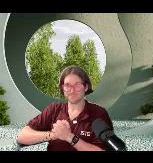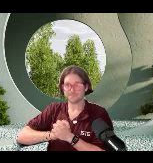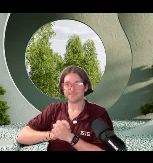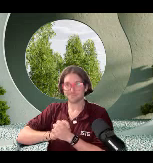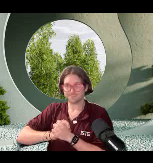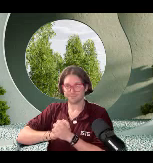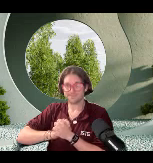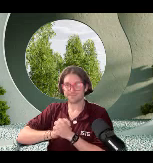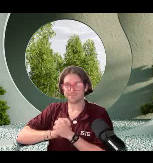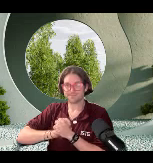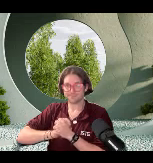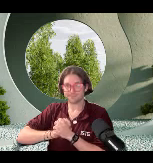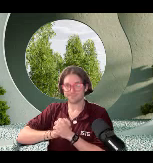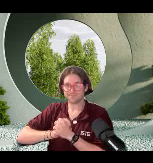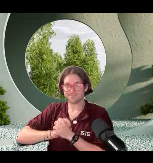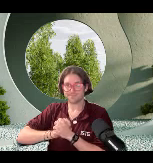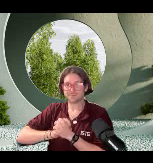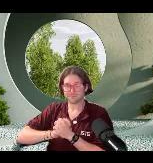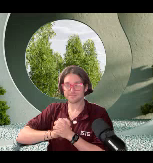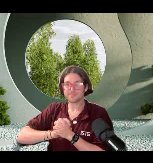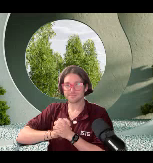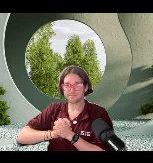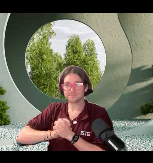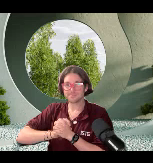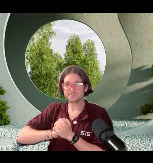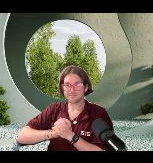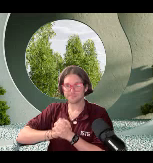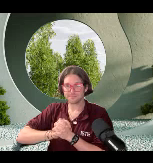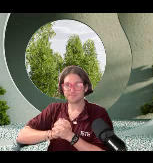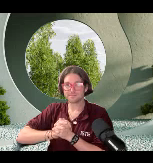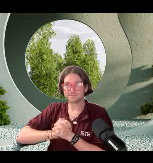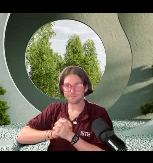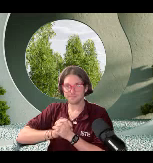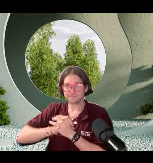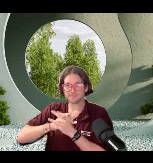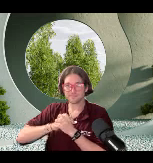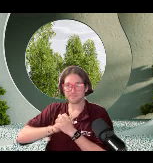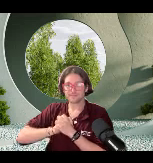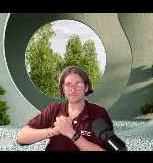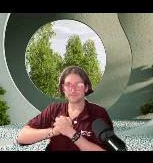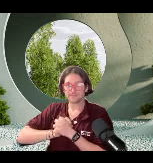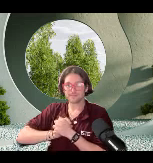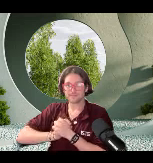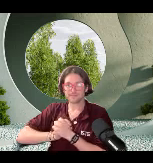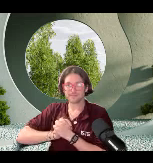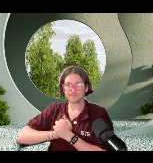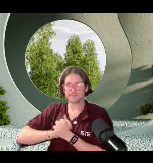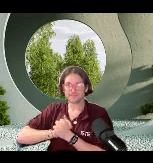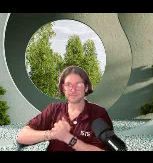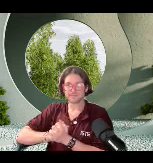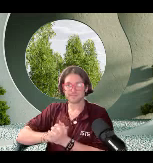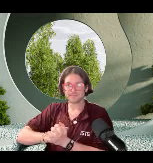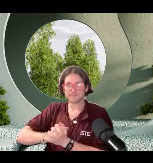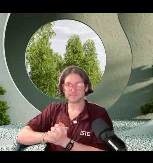without pausing and be able to process it. Even someone that's really has better listening skills than me, that would be challenging.